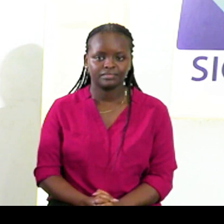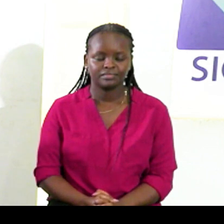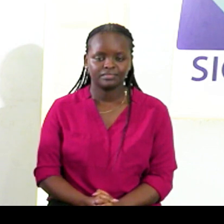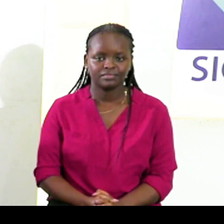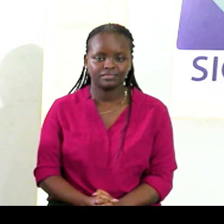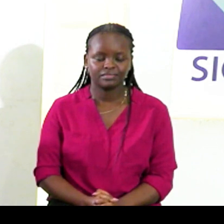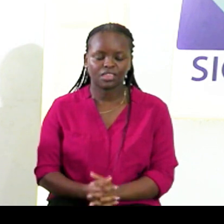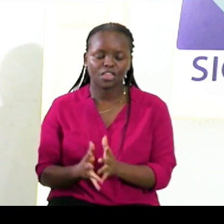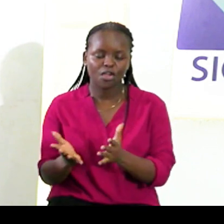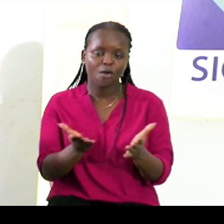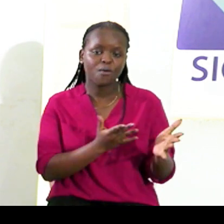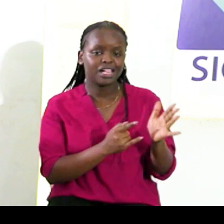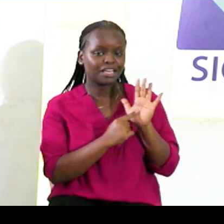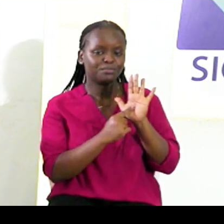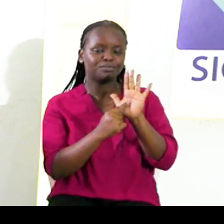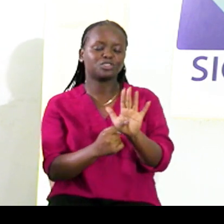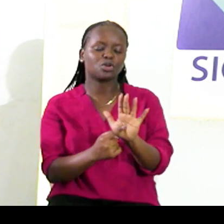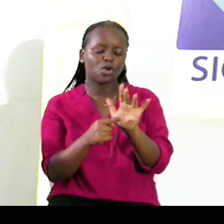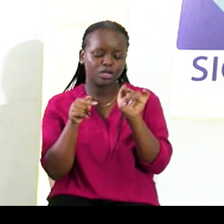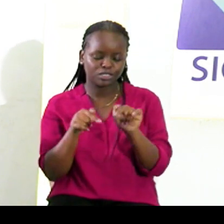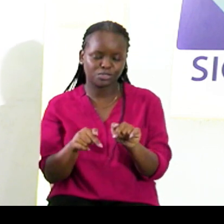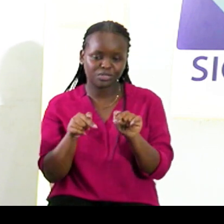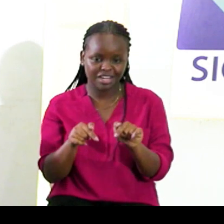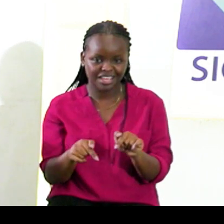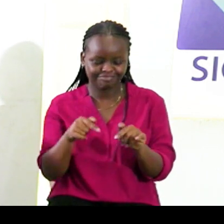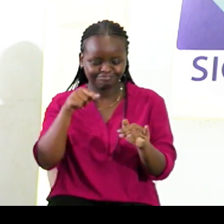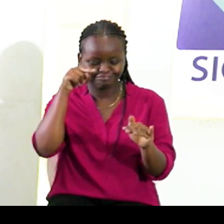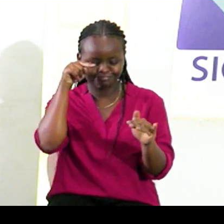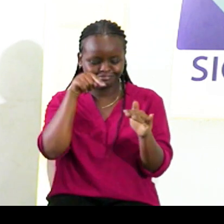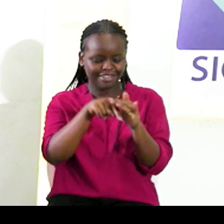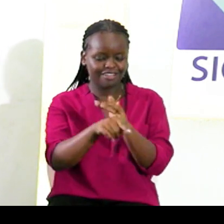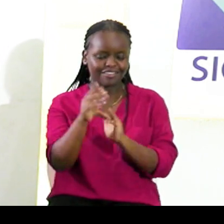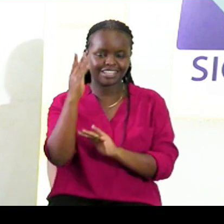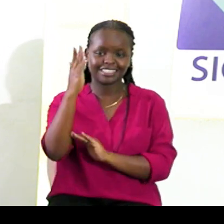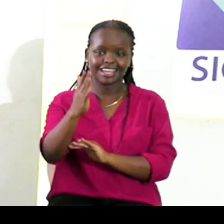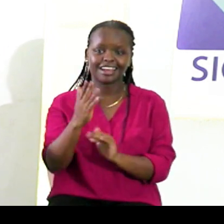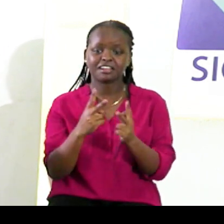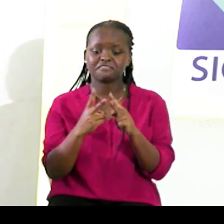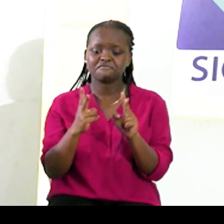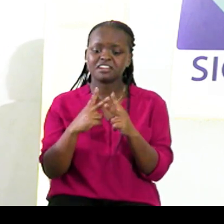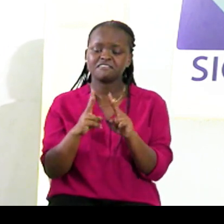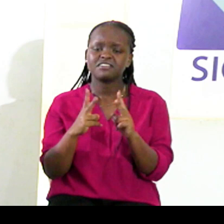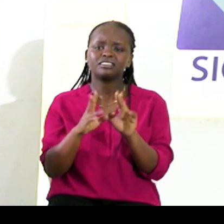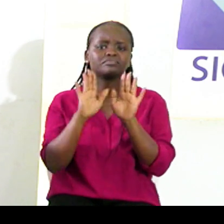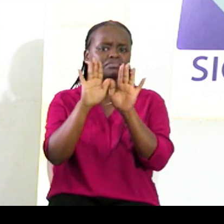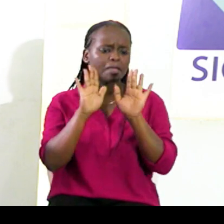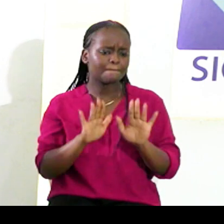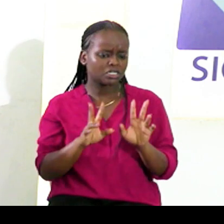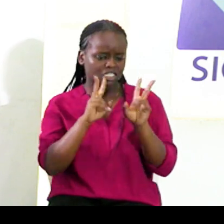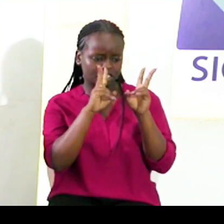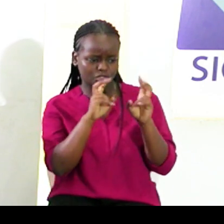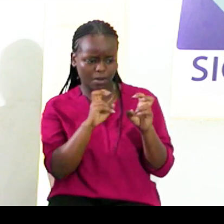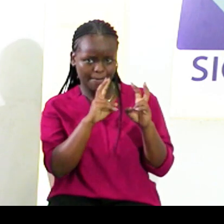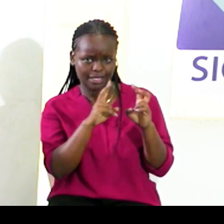All right, welcome to the show. And today we are diving into a very important